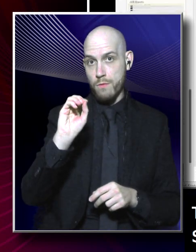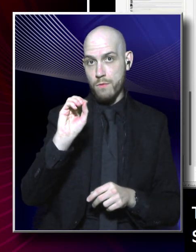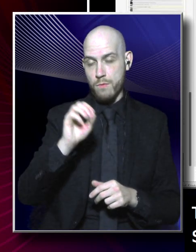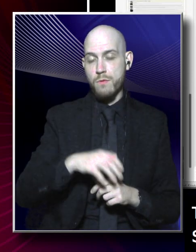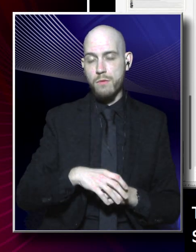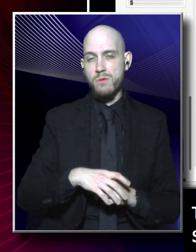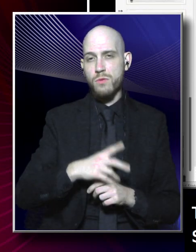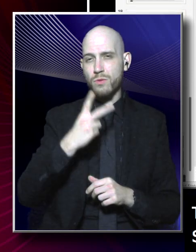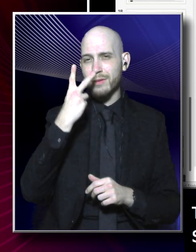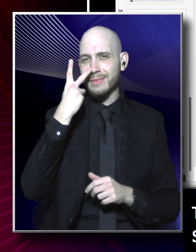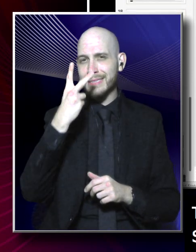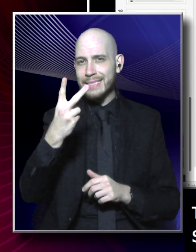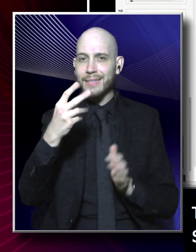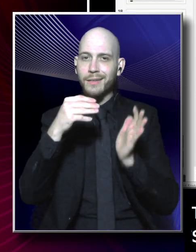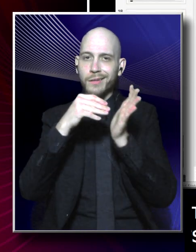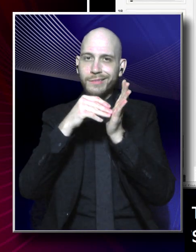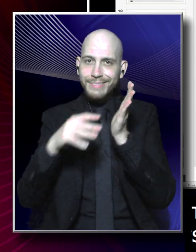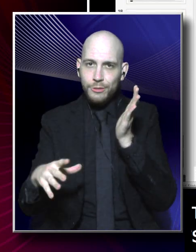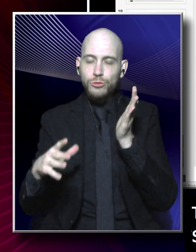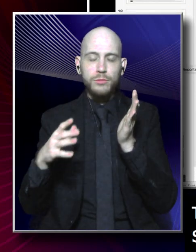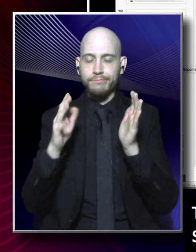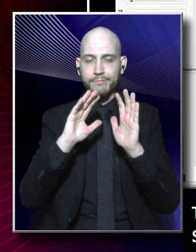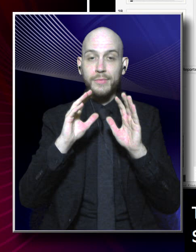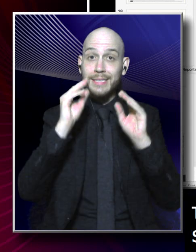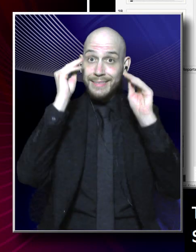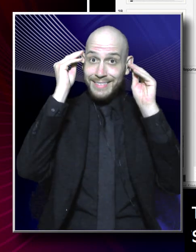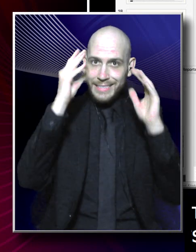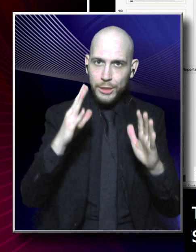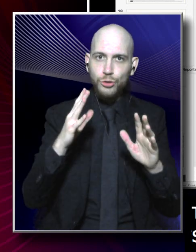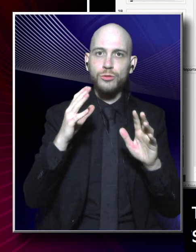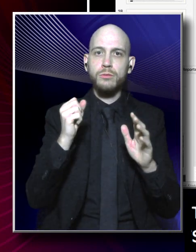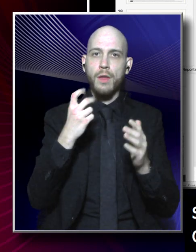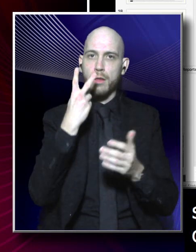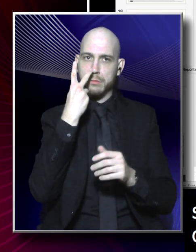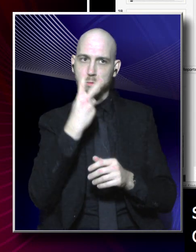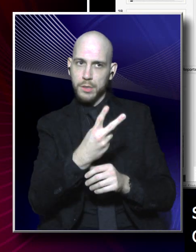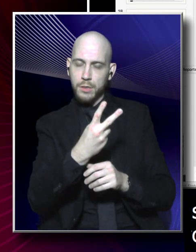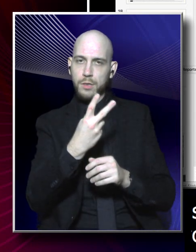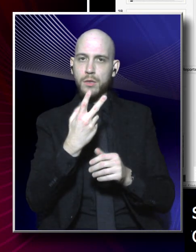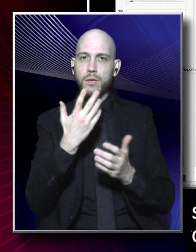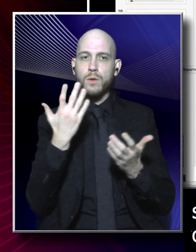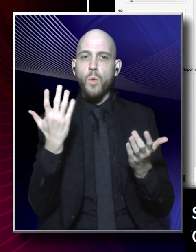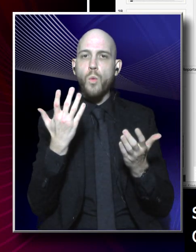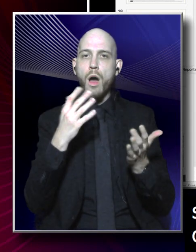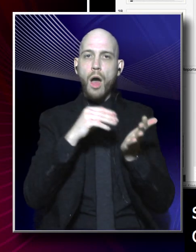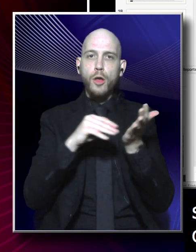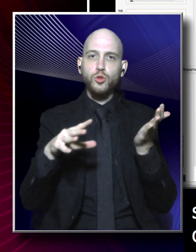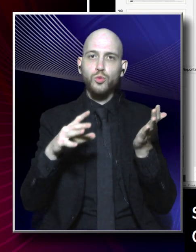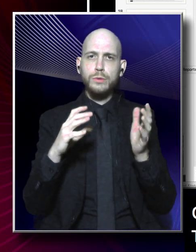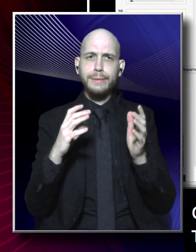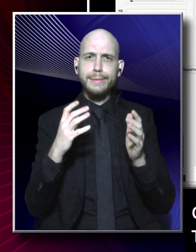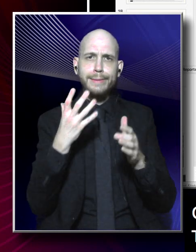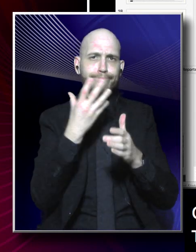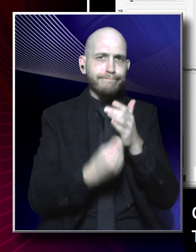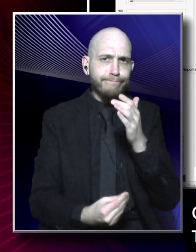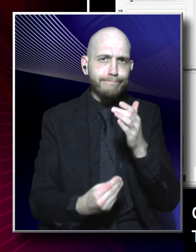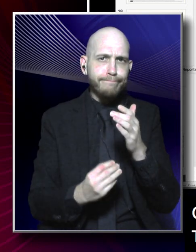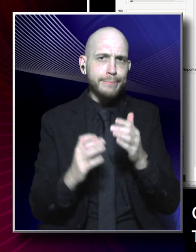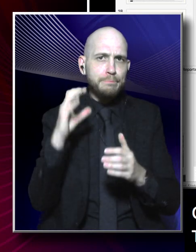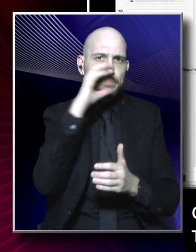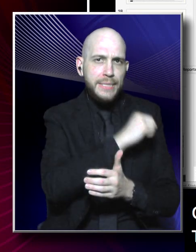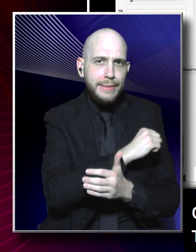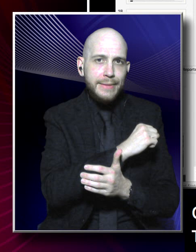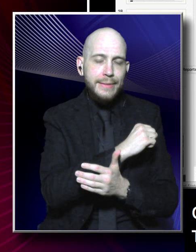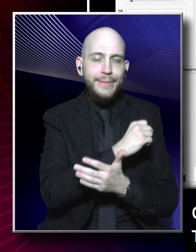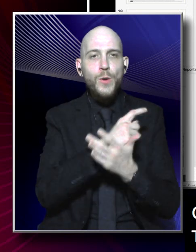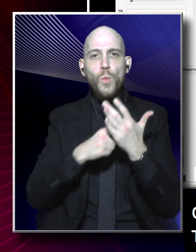teachers to look at it question by question on what did those students miss and what did they achieve. What's cool with this report is as a